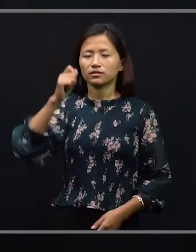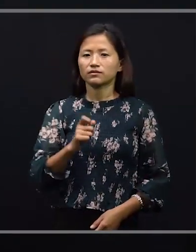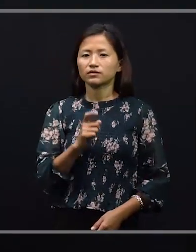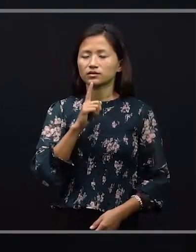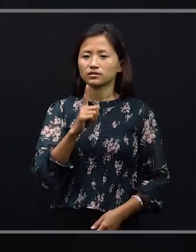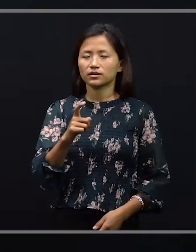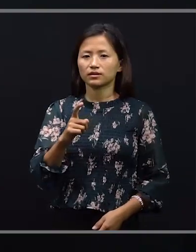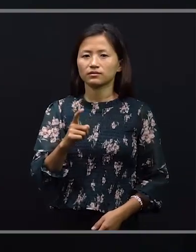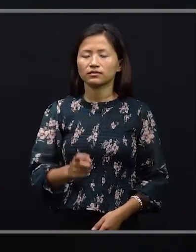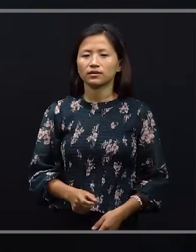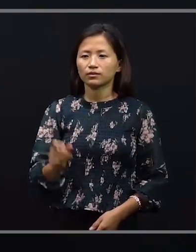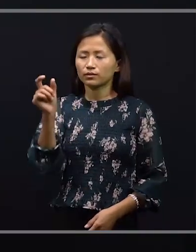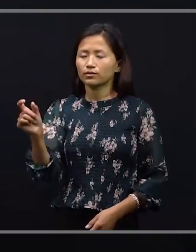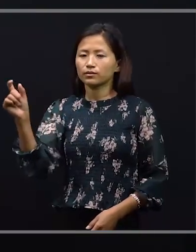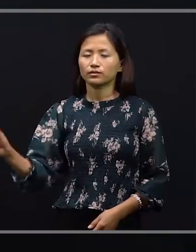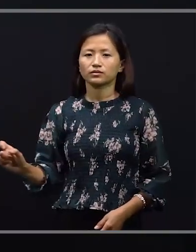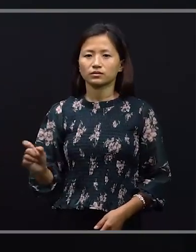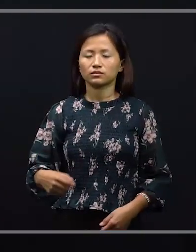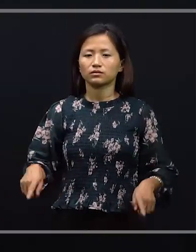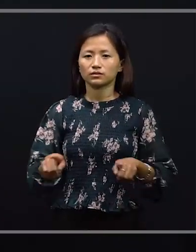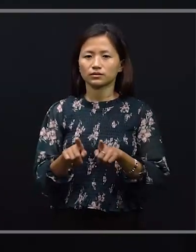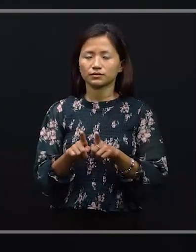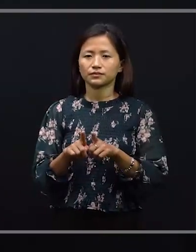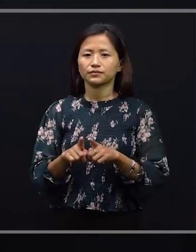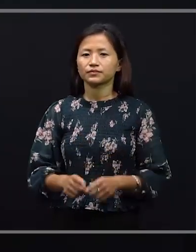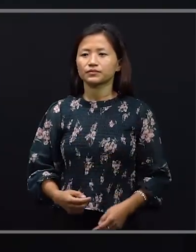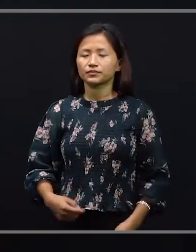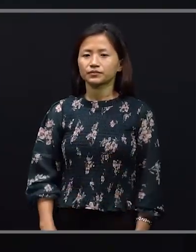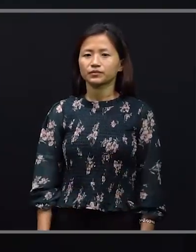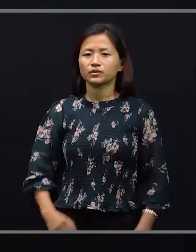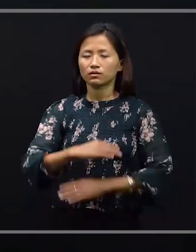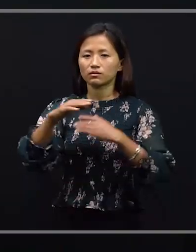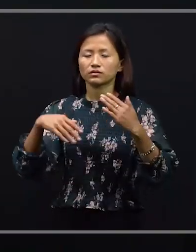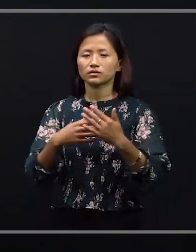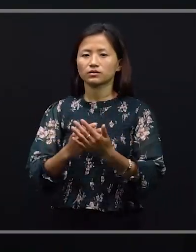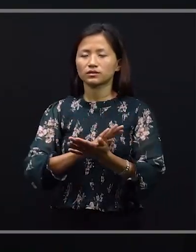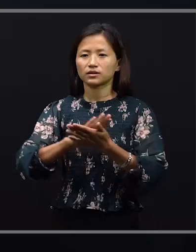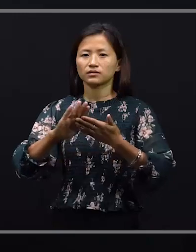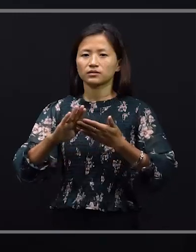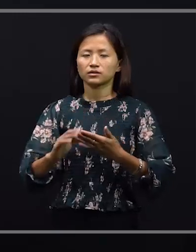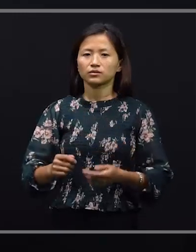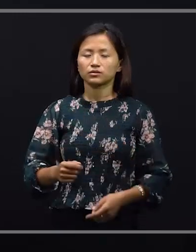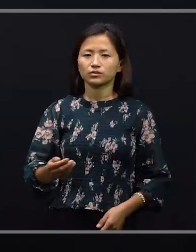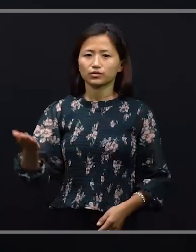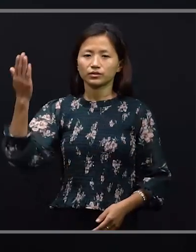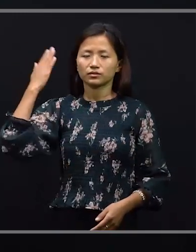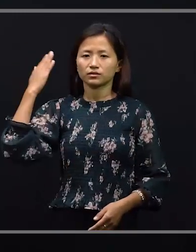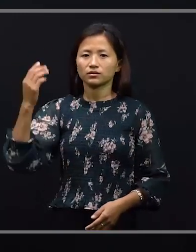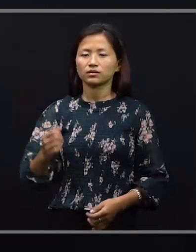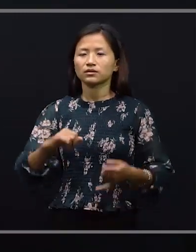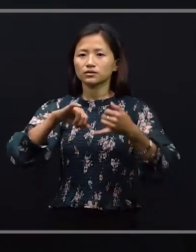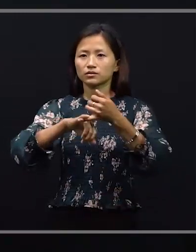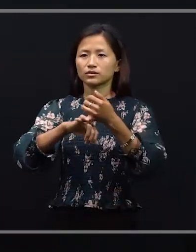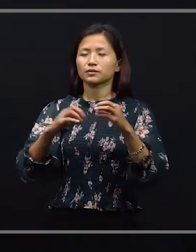saying that word also, that is Bande Mataram. Okay, so all these were done during that Swadeshi